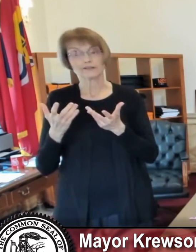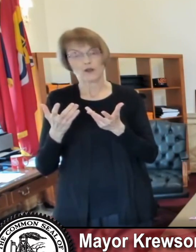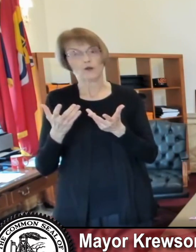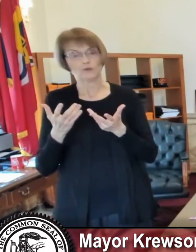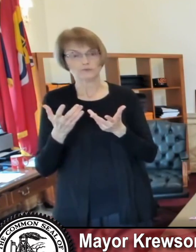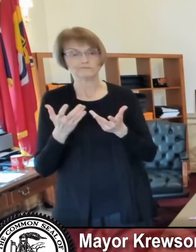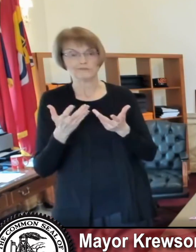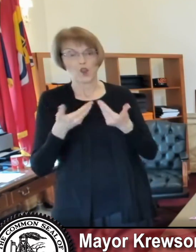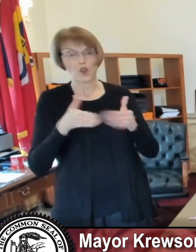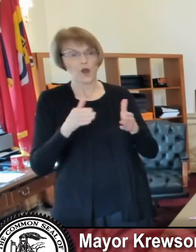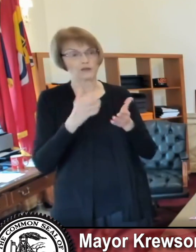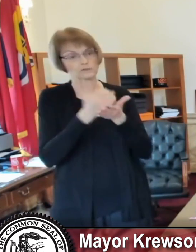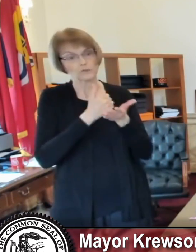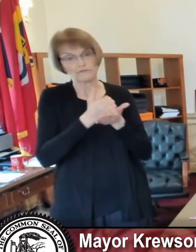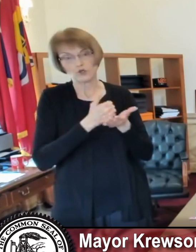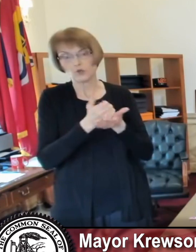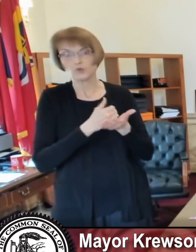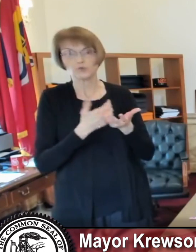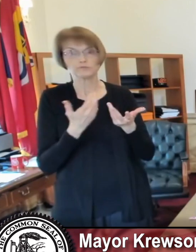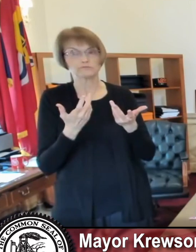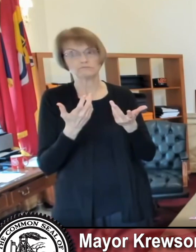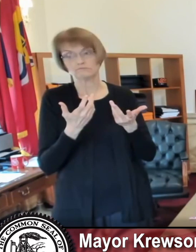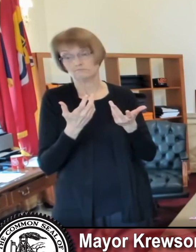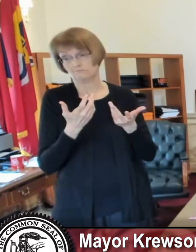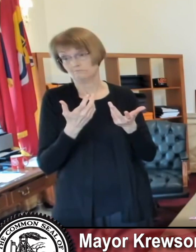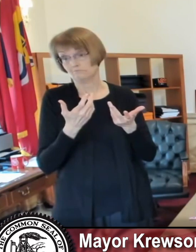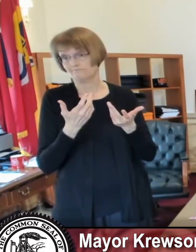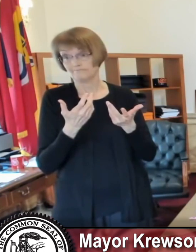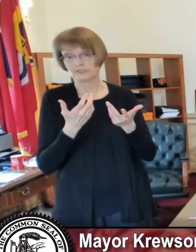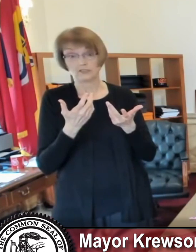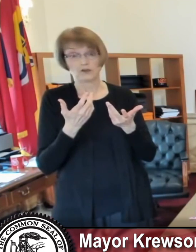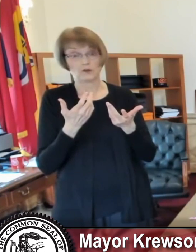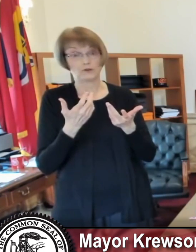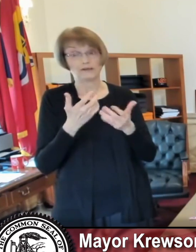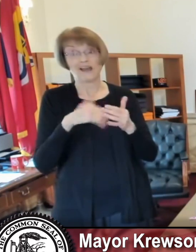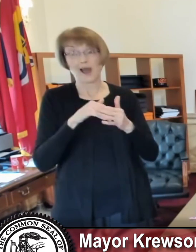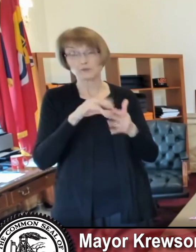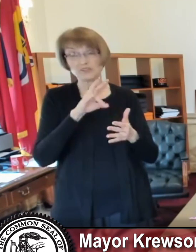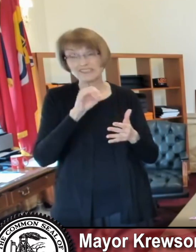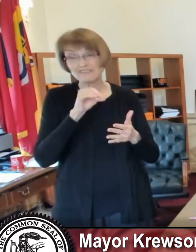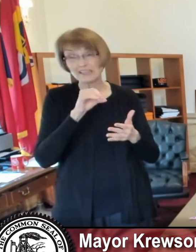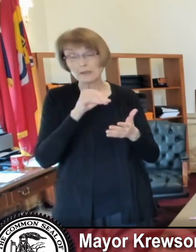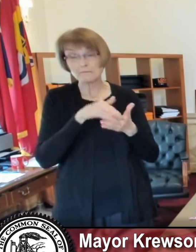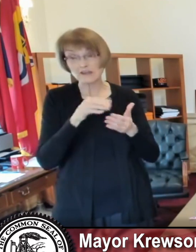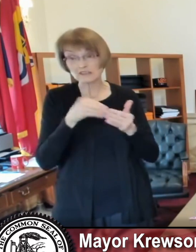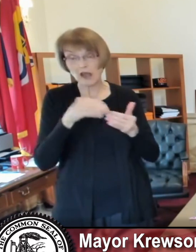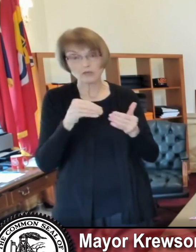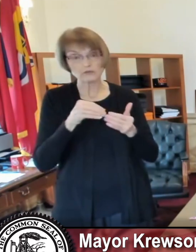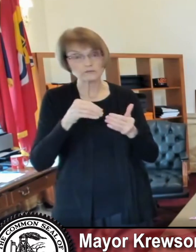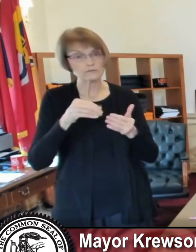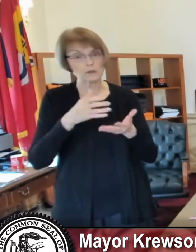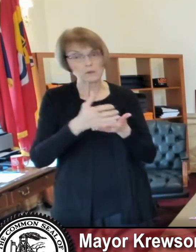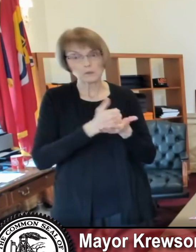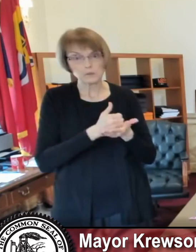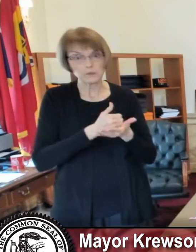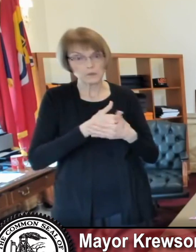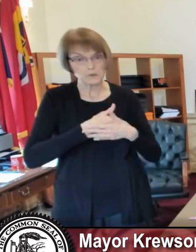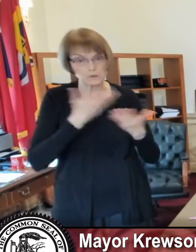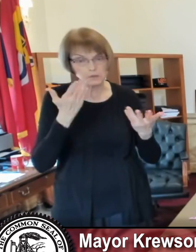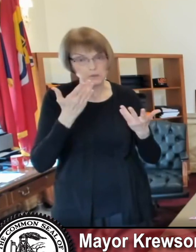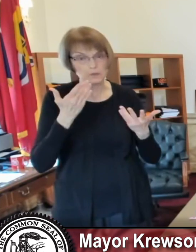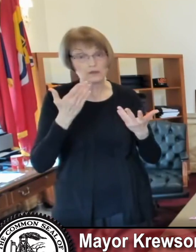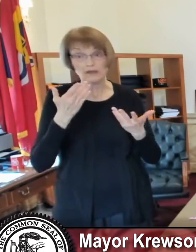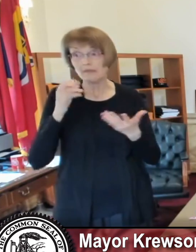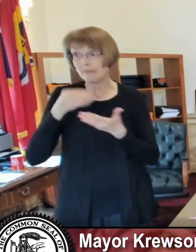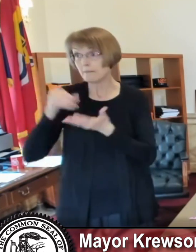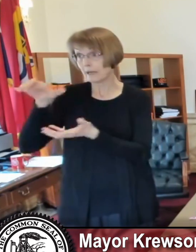have lost, which is as much as $70 million in each year, in order for us to continue to provide services to our residents